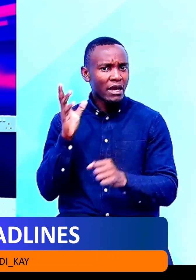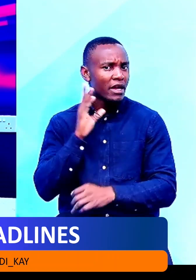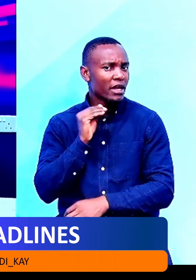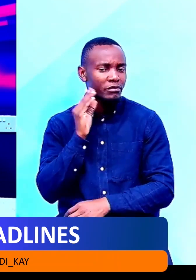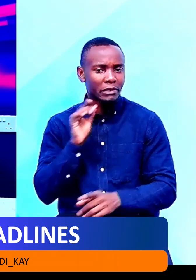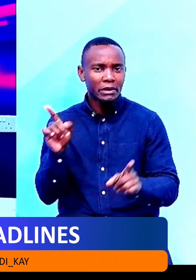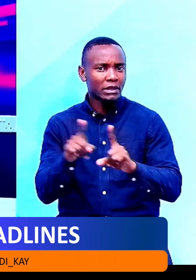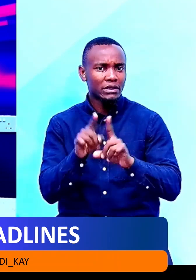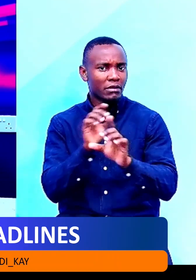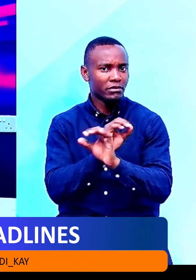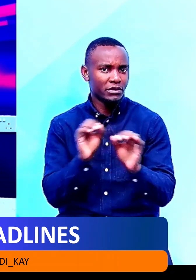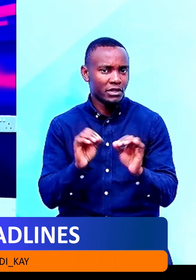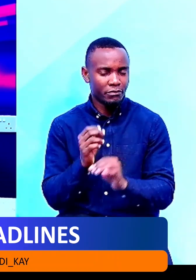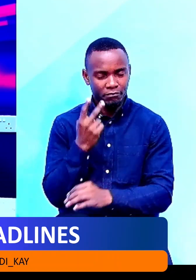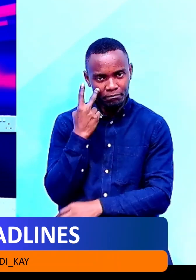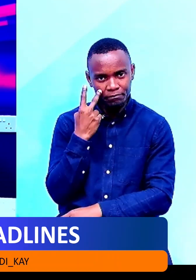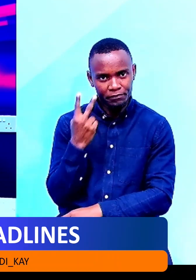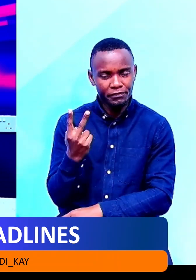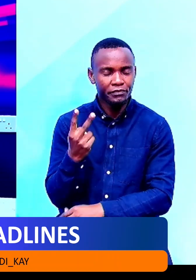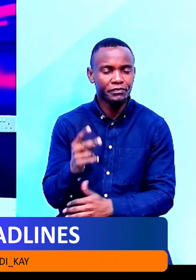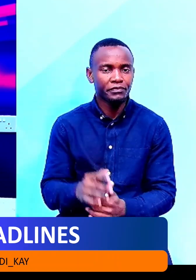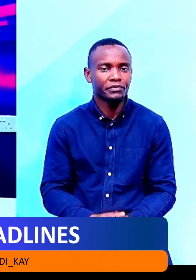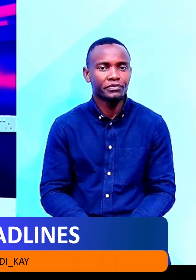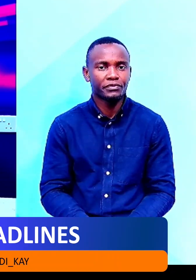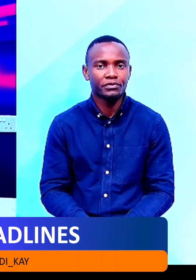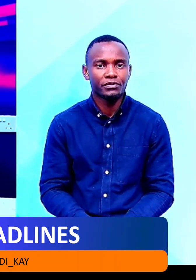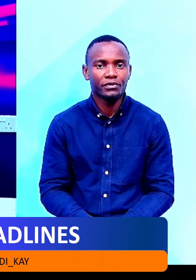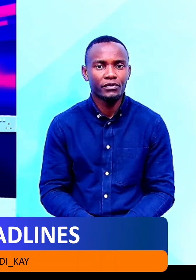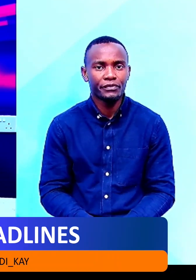full details to this story.